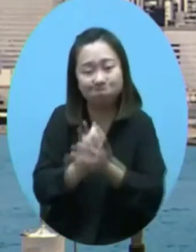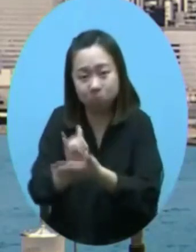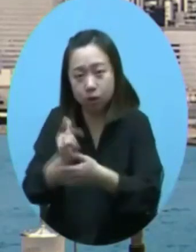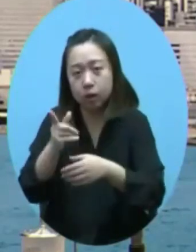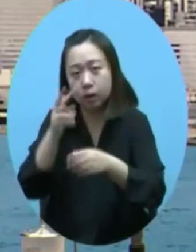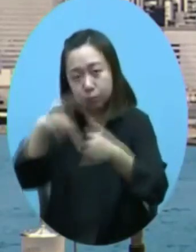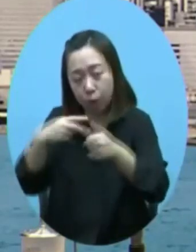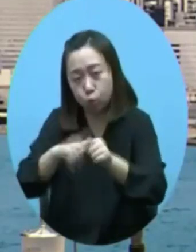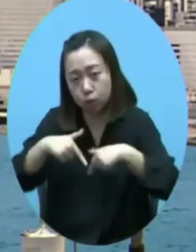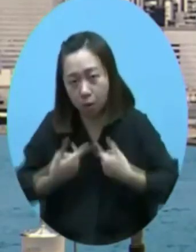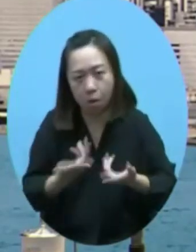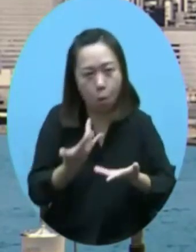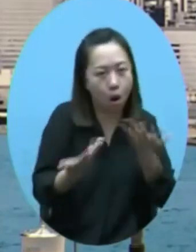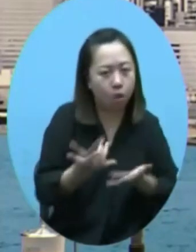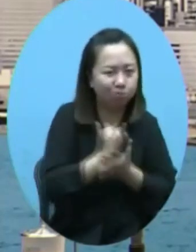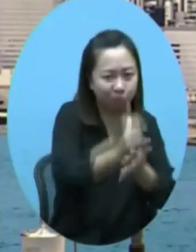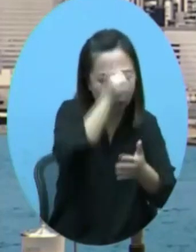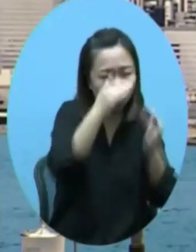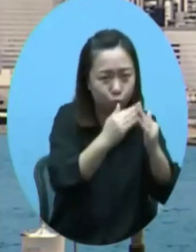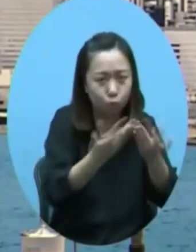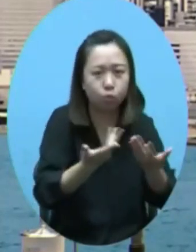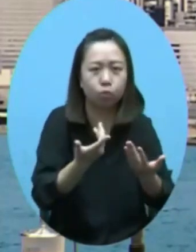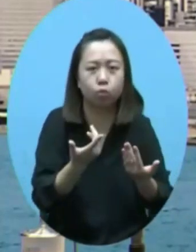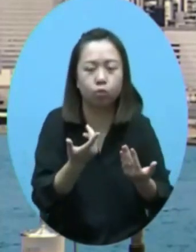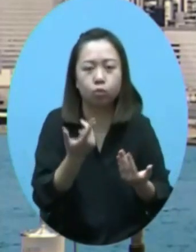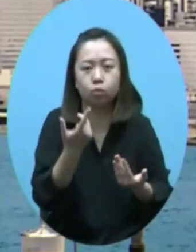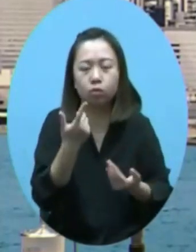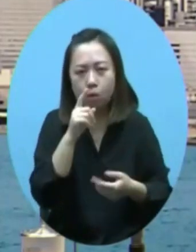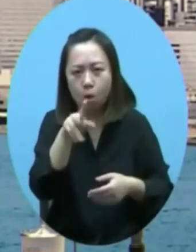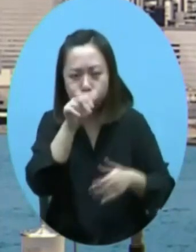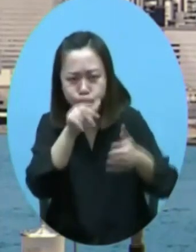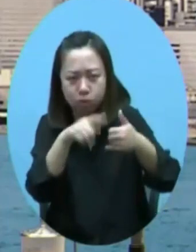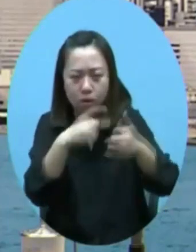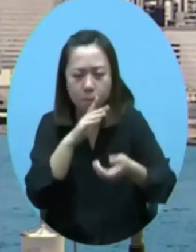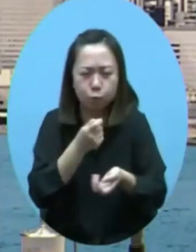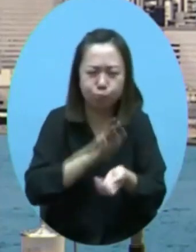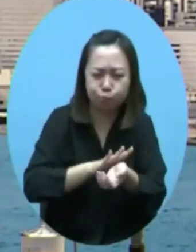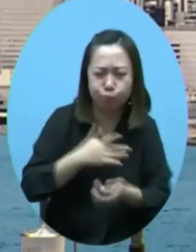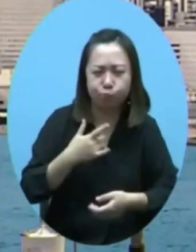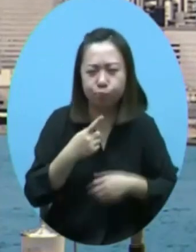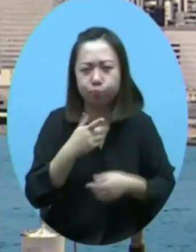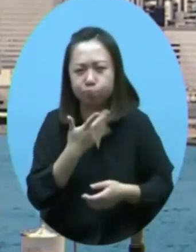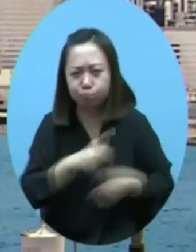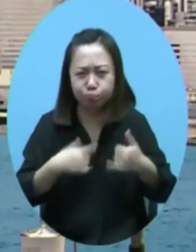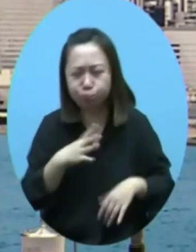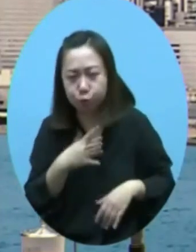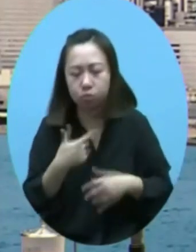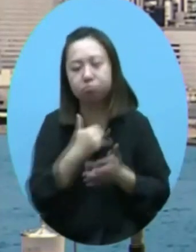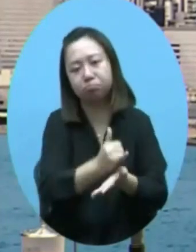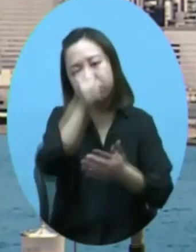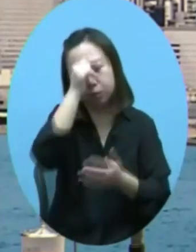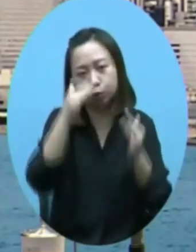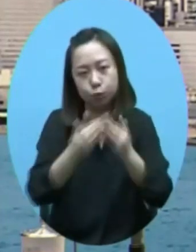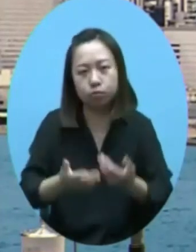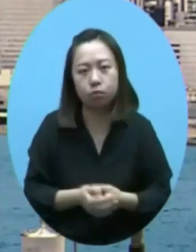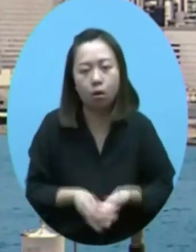testing. Well, we should either send them to quarantine center or hospital. A lot of them will start showing symptoms or have symptoms early on